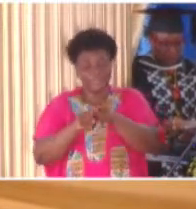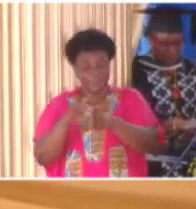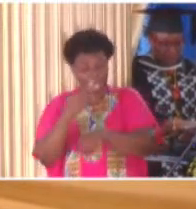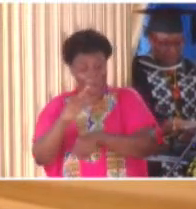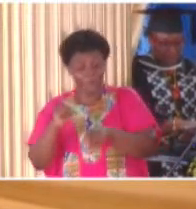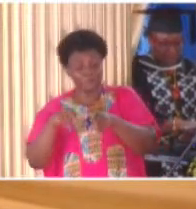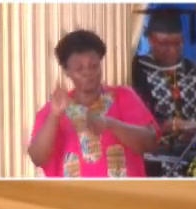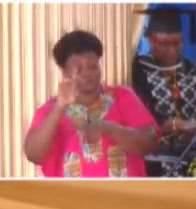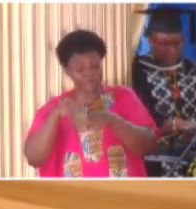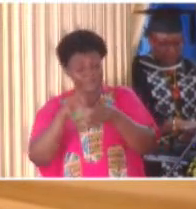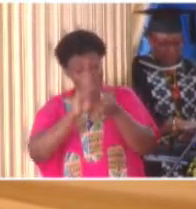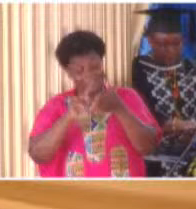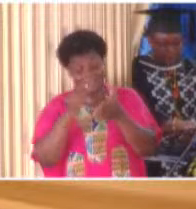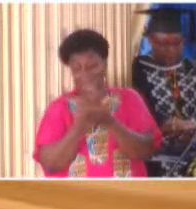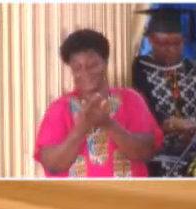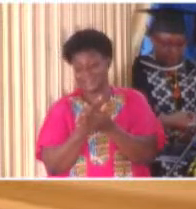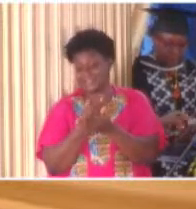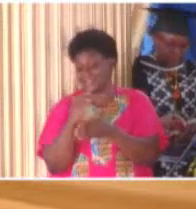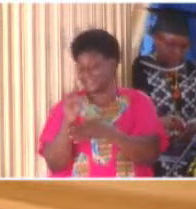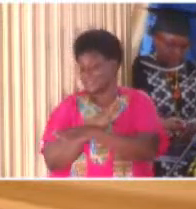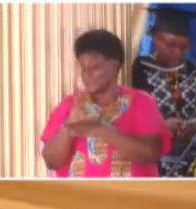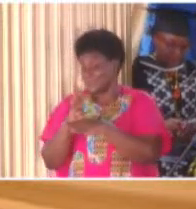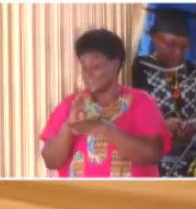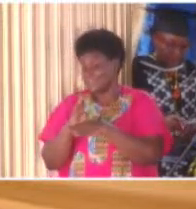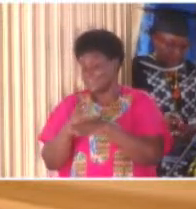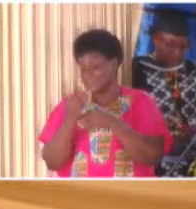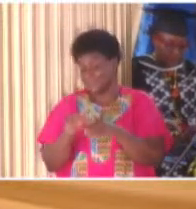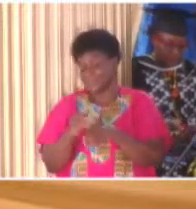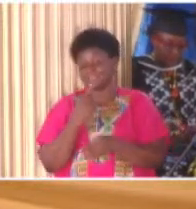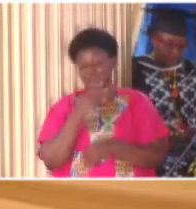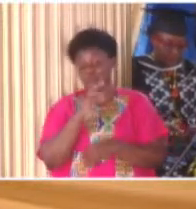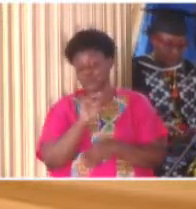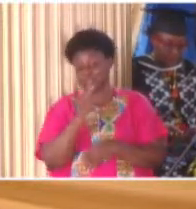by the University of Ghana Enterprises Limited, UGEL.